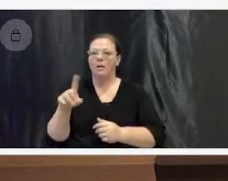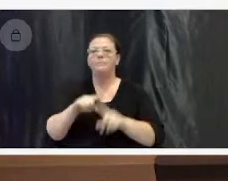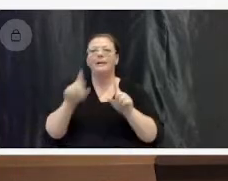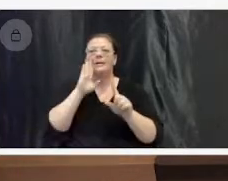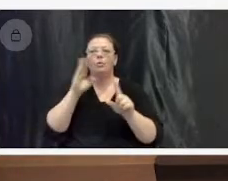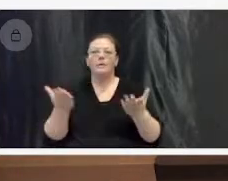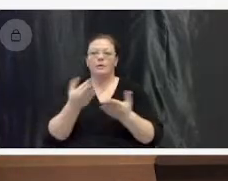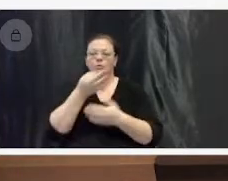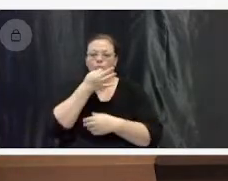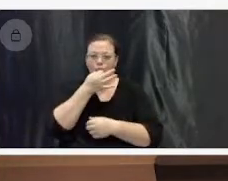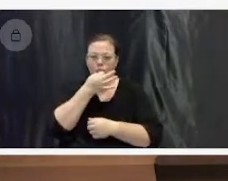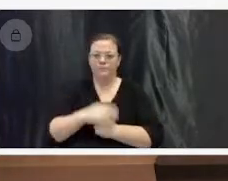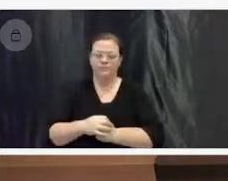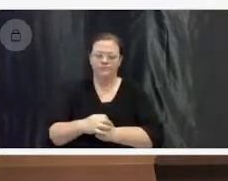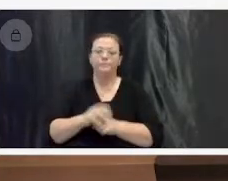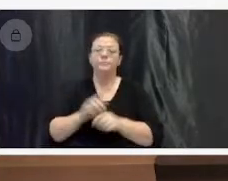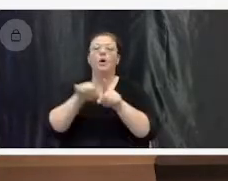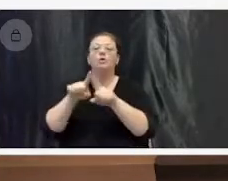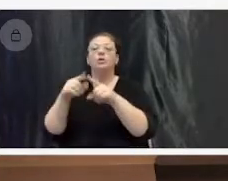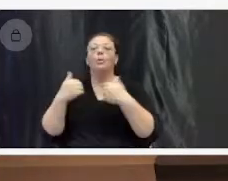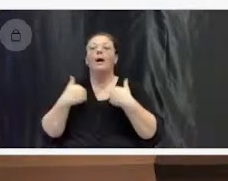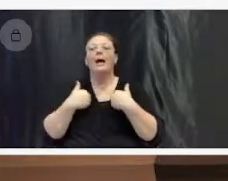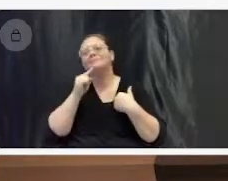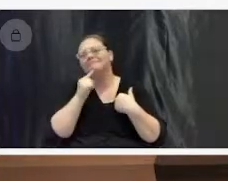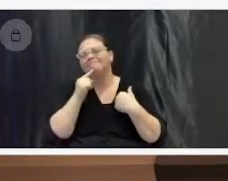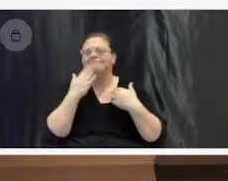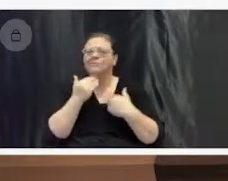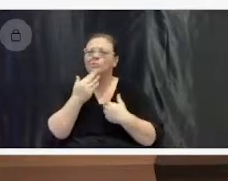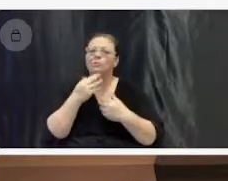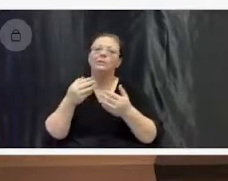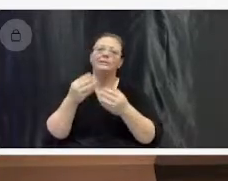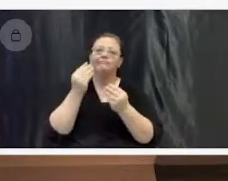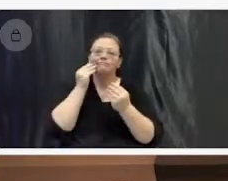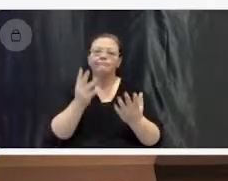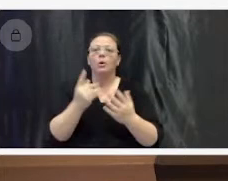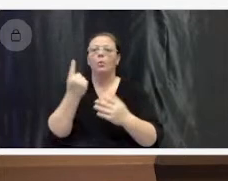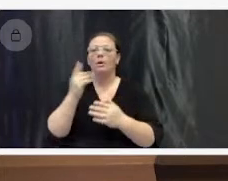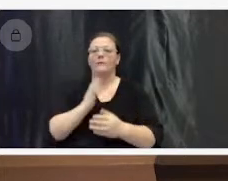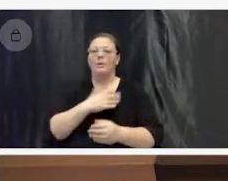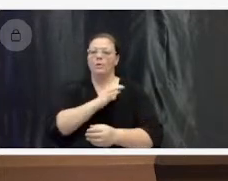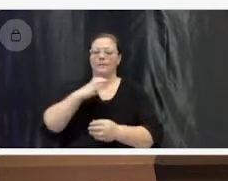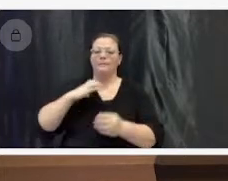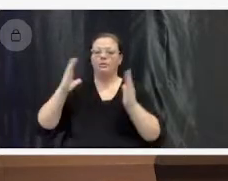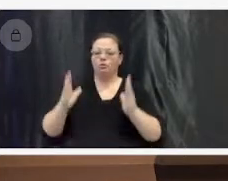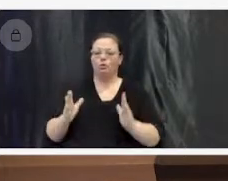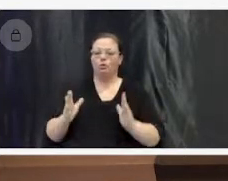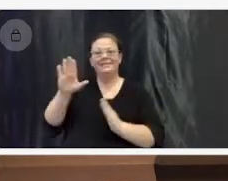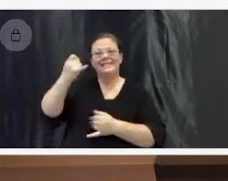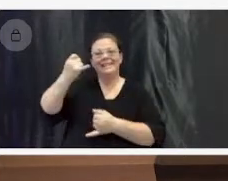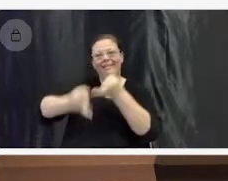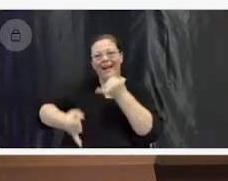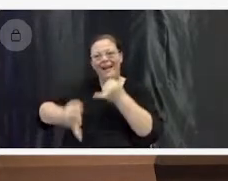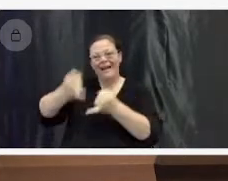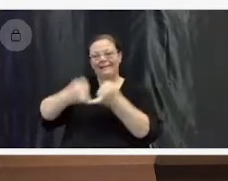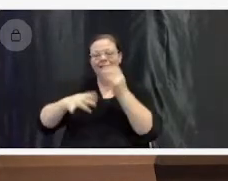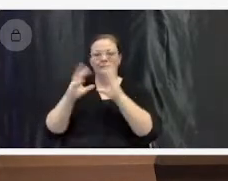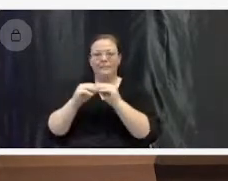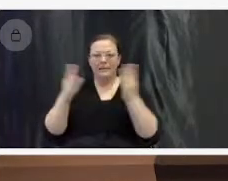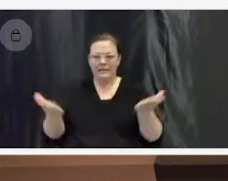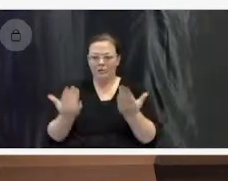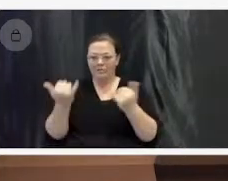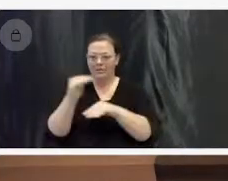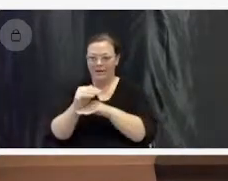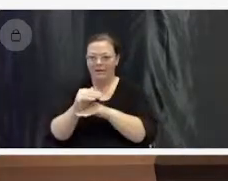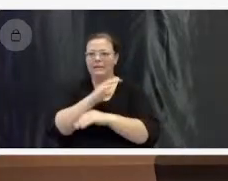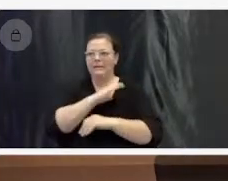momentarily. Also, we have some bittersweet news. We have one of our commissioners is his last meeting here,